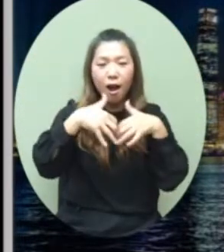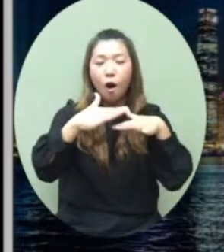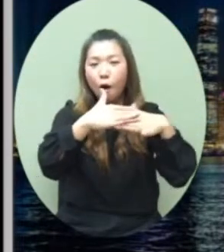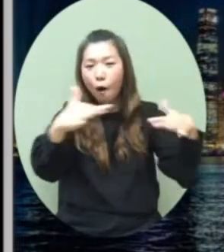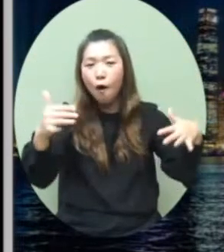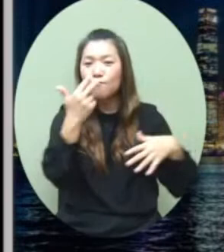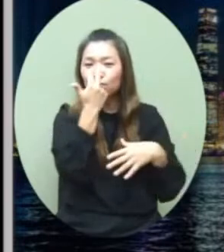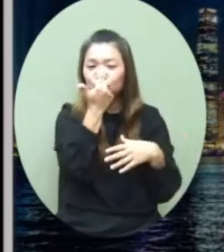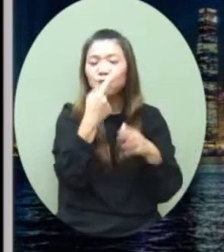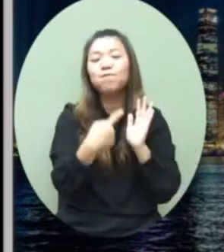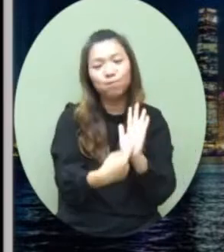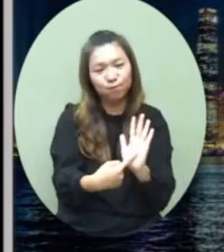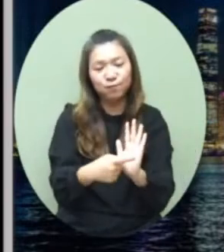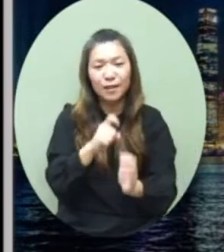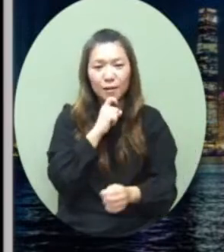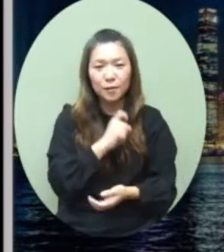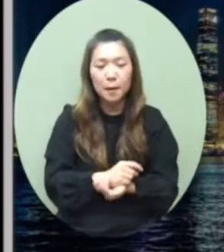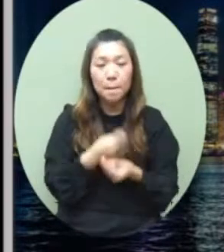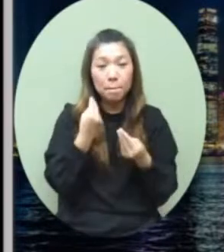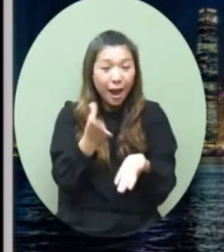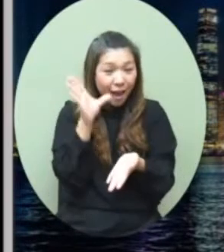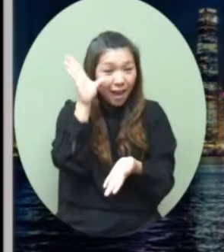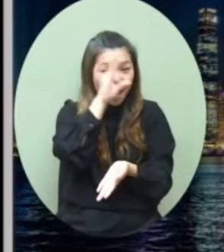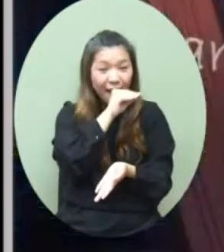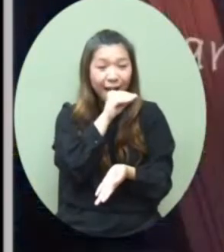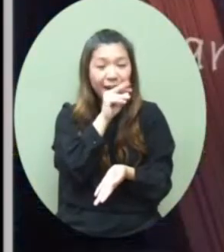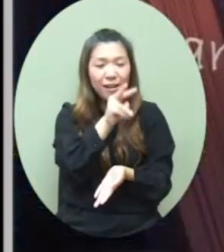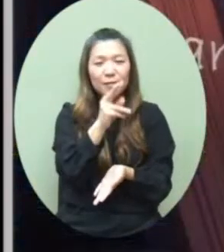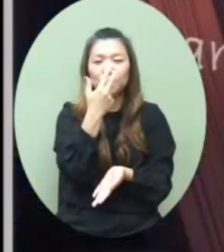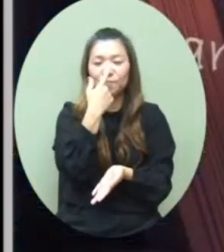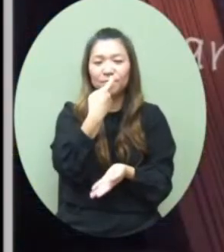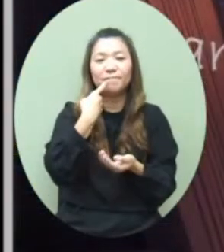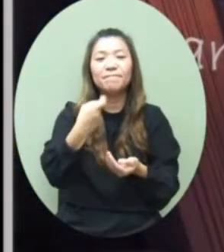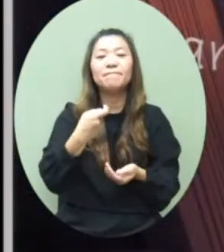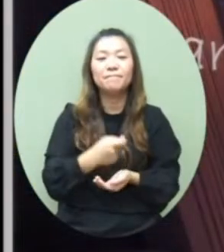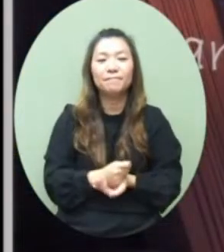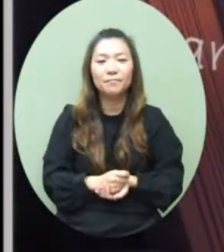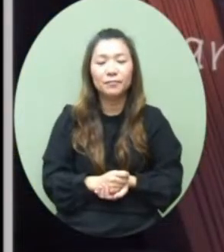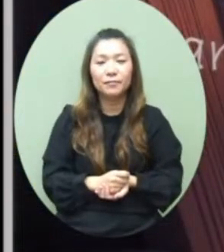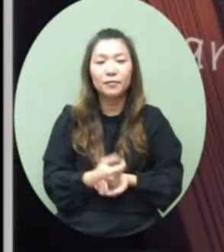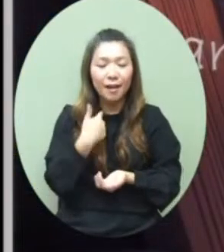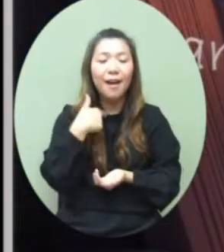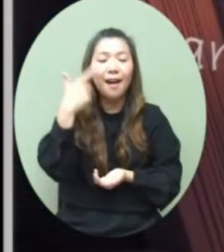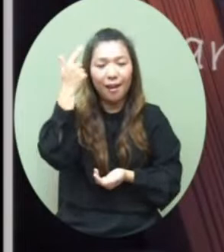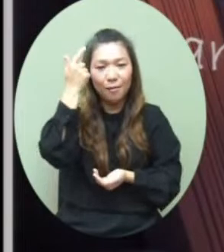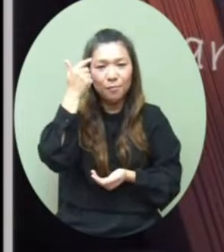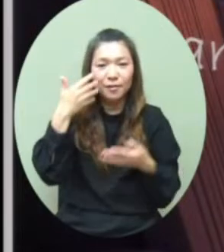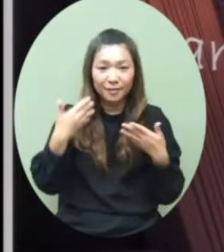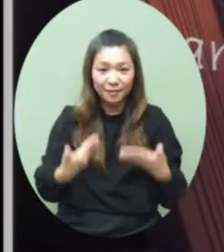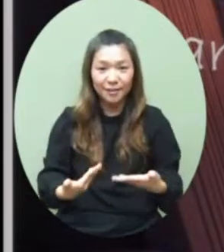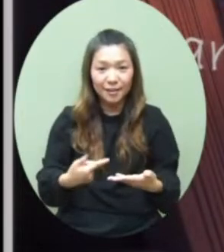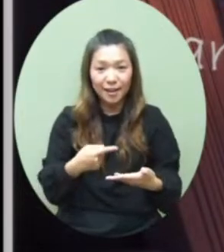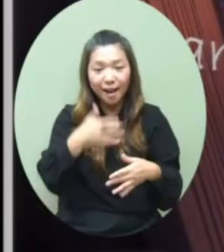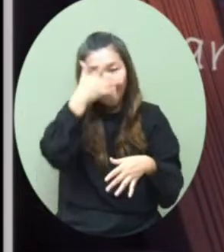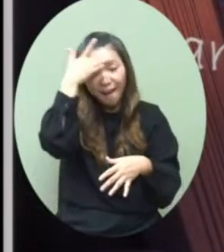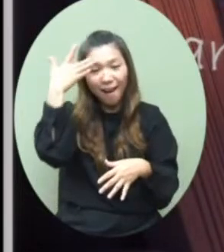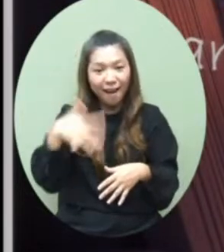Lights showing the mesmerizing night view of Victoria Harbor.